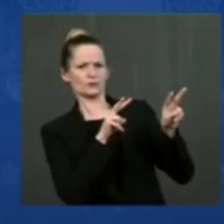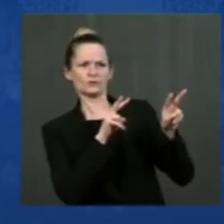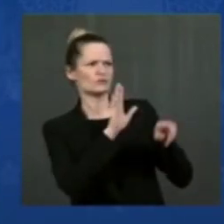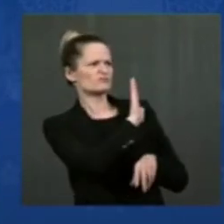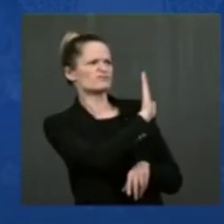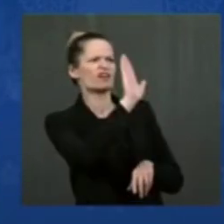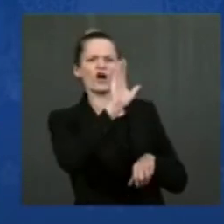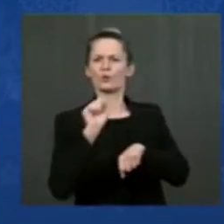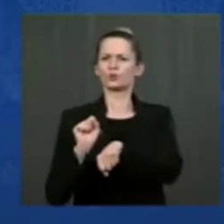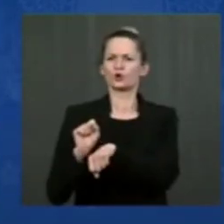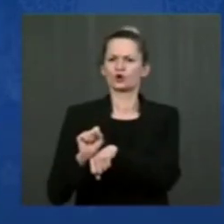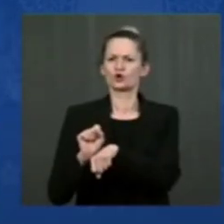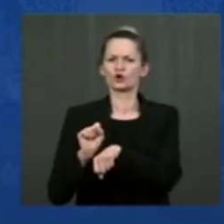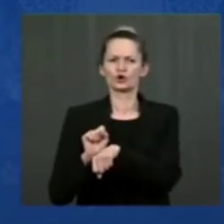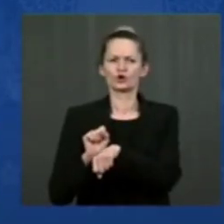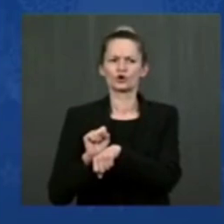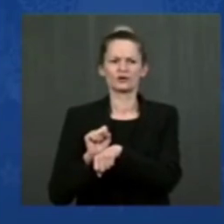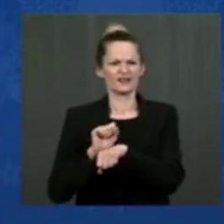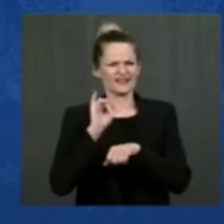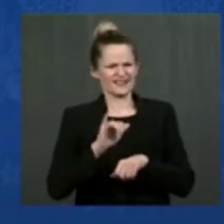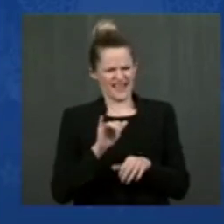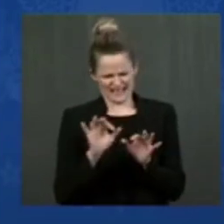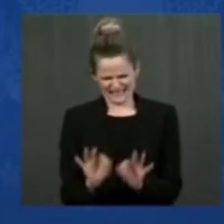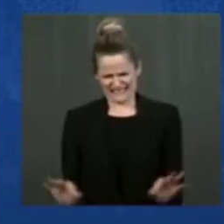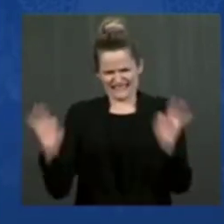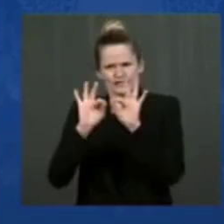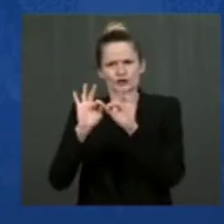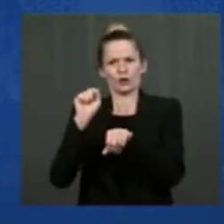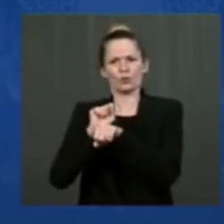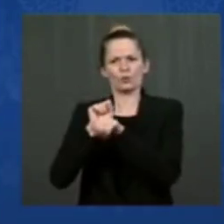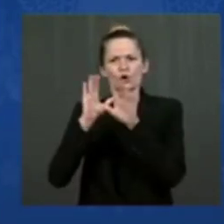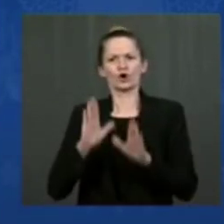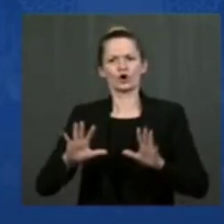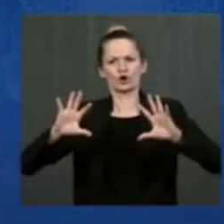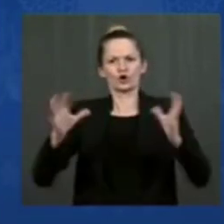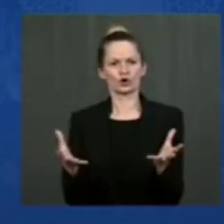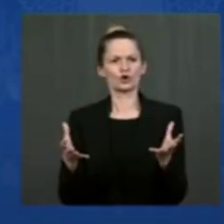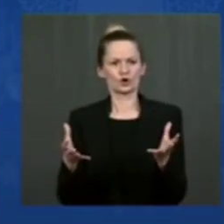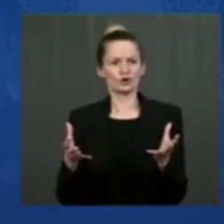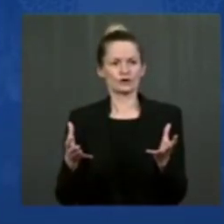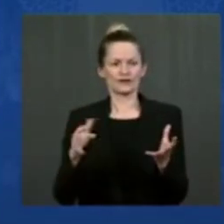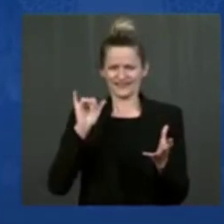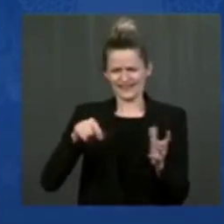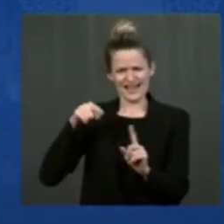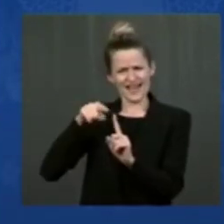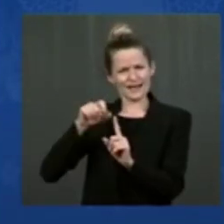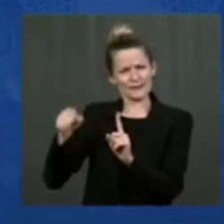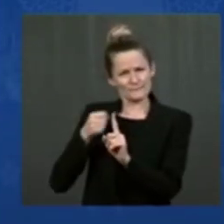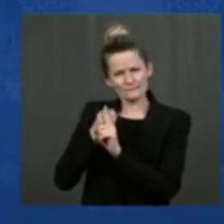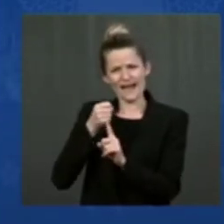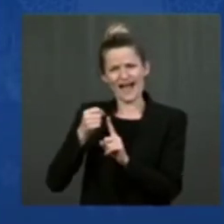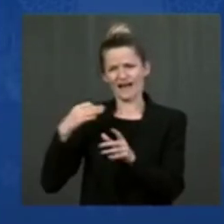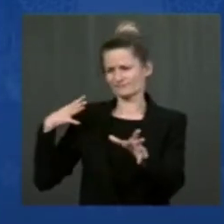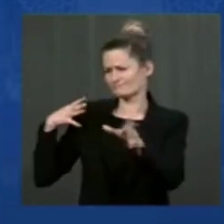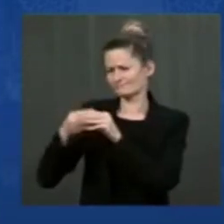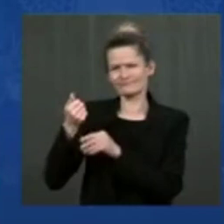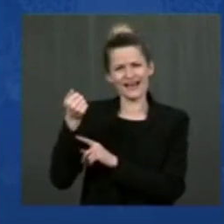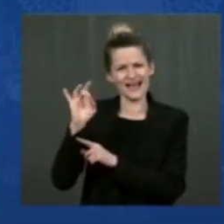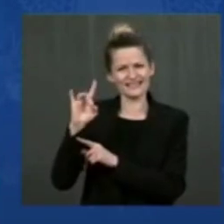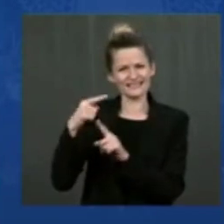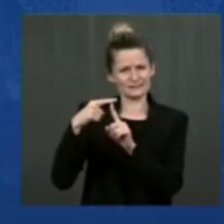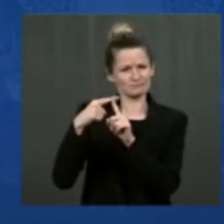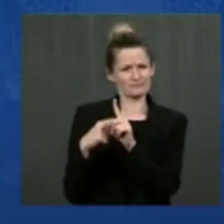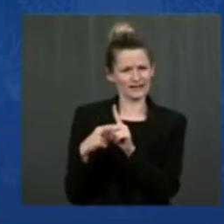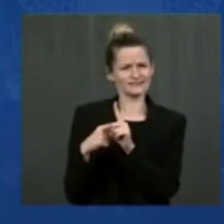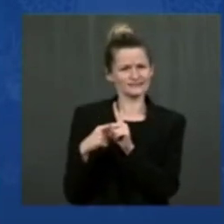essential workers. It's the kind of impact that essential workers have had over the past 18 months. They're no different than anyone on that wall. They made a